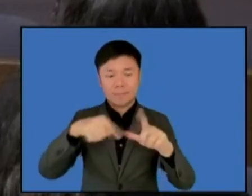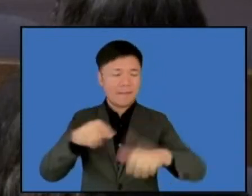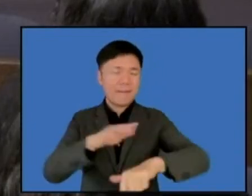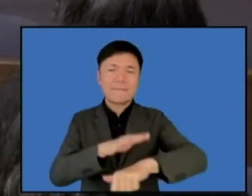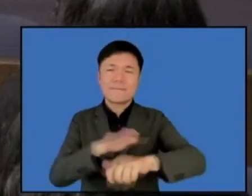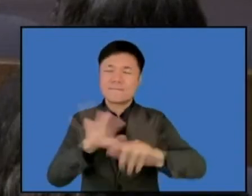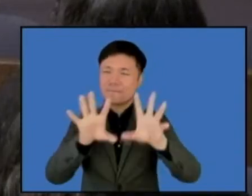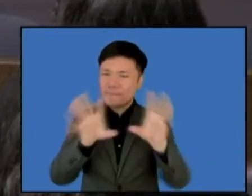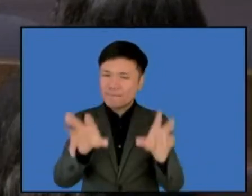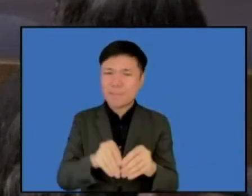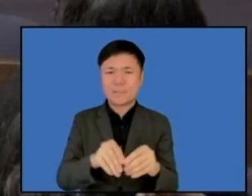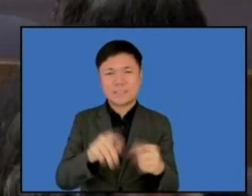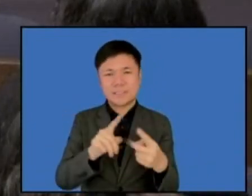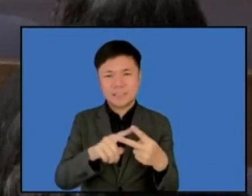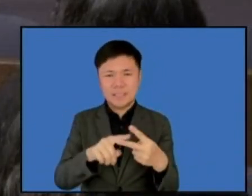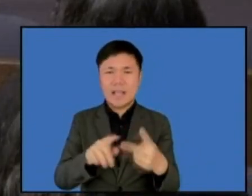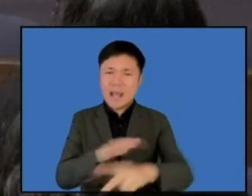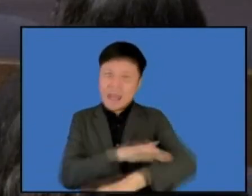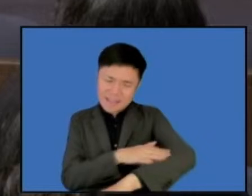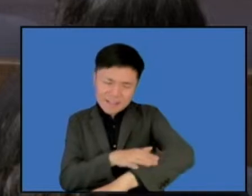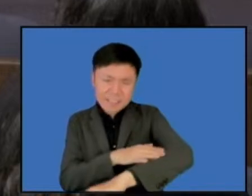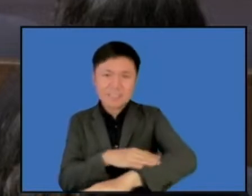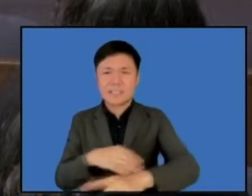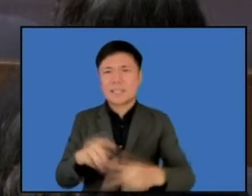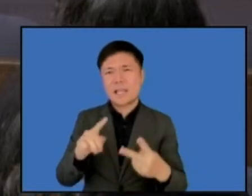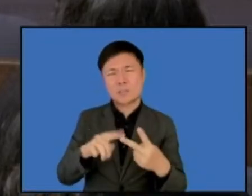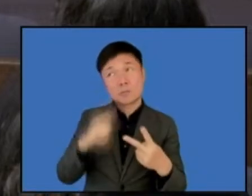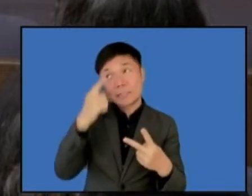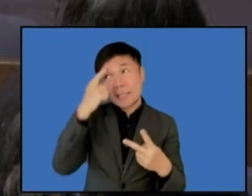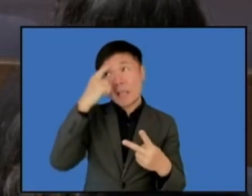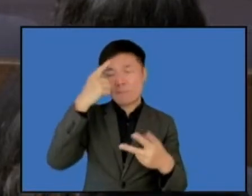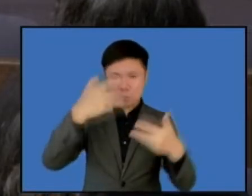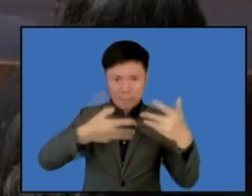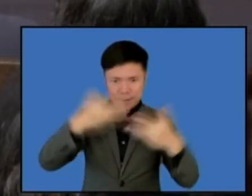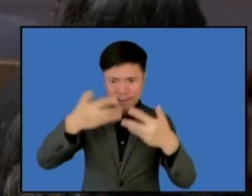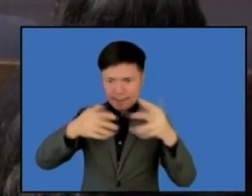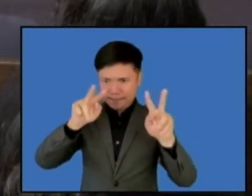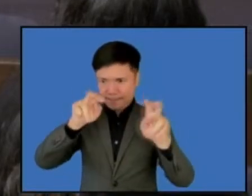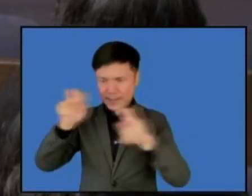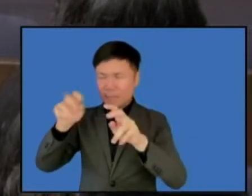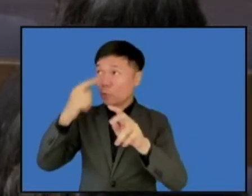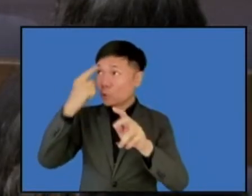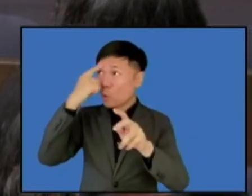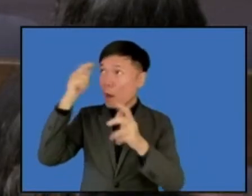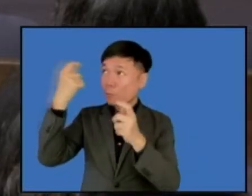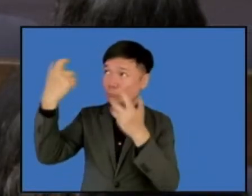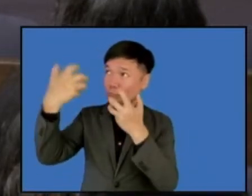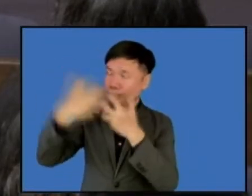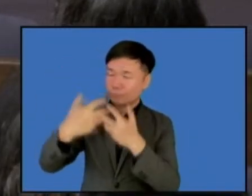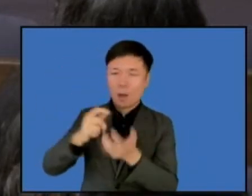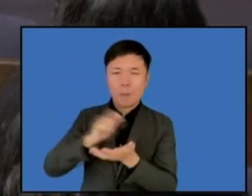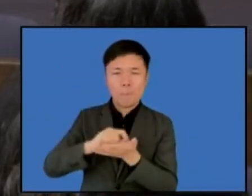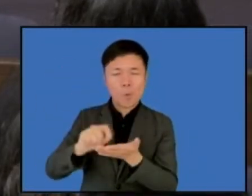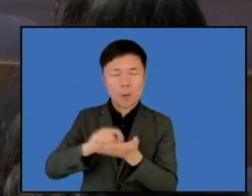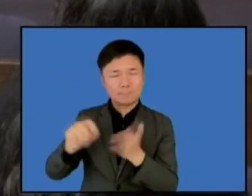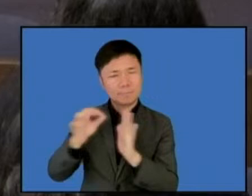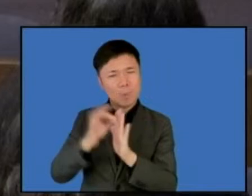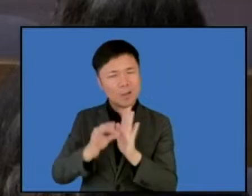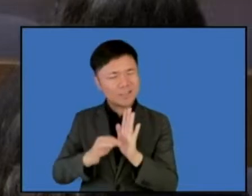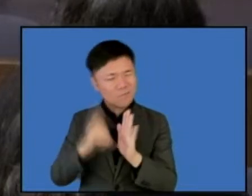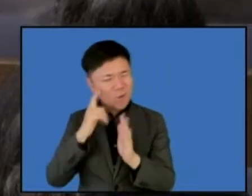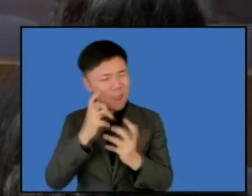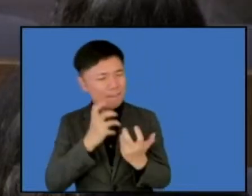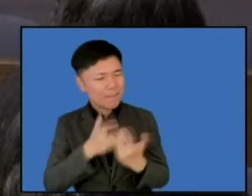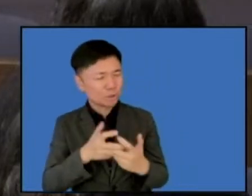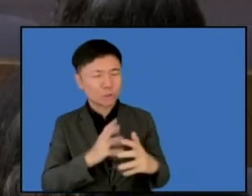relevant agencies to be able to craft appropriate programs and policies to address the specific concerns and needs of indigenous migrant workers,